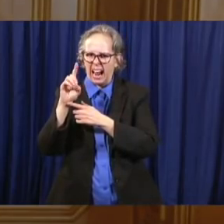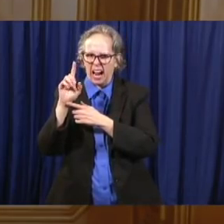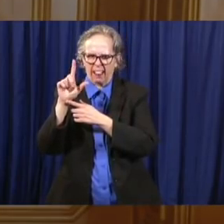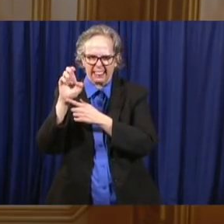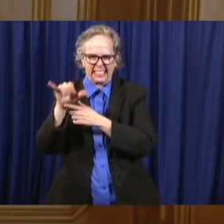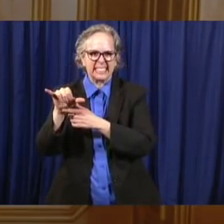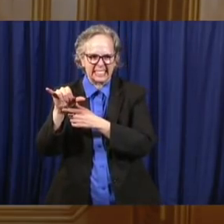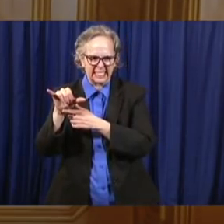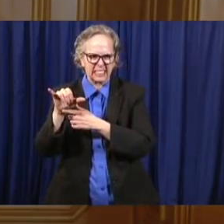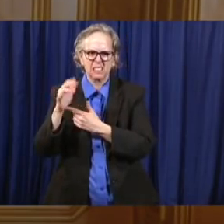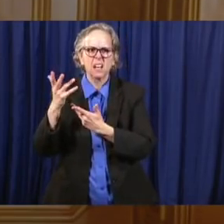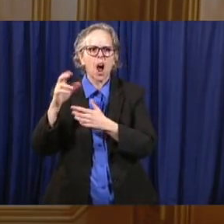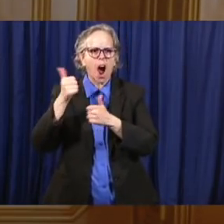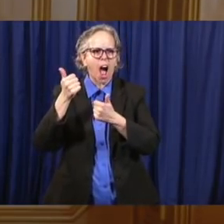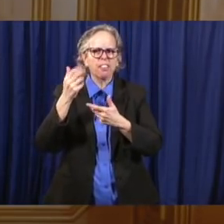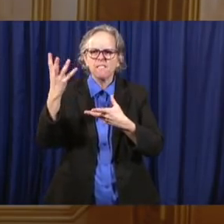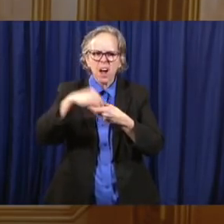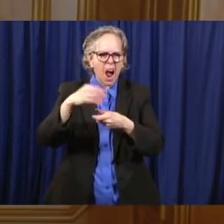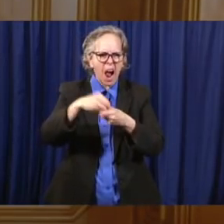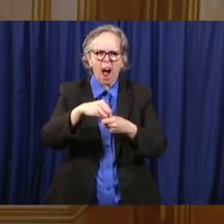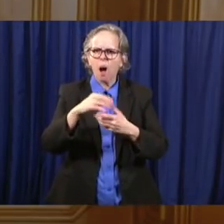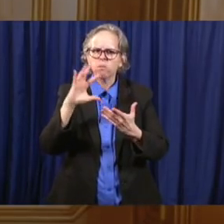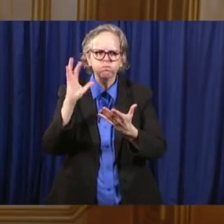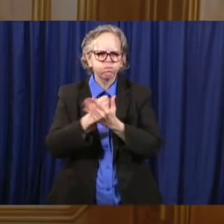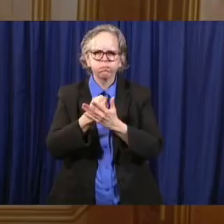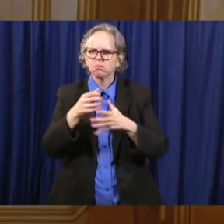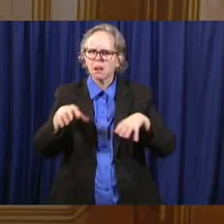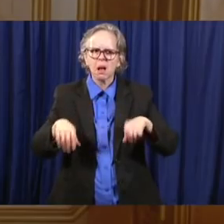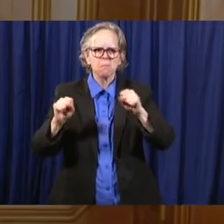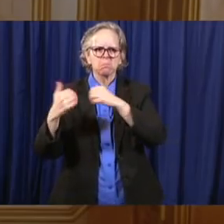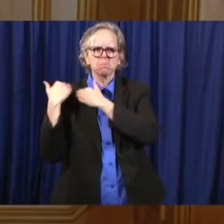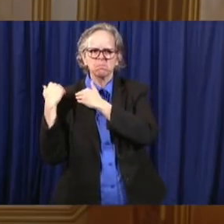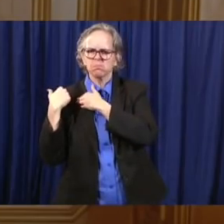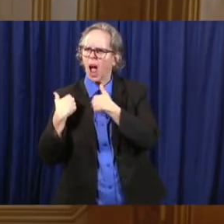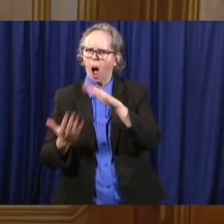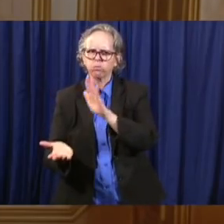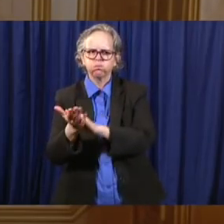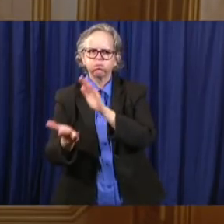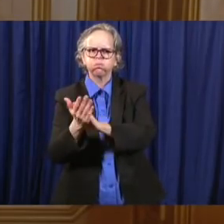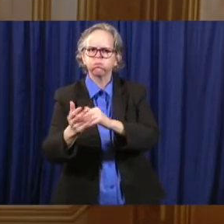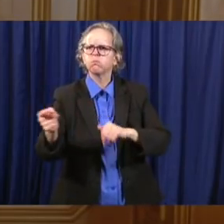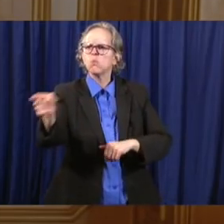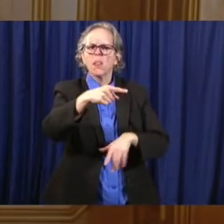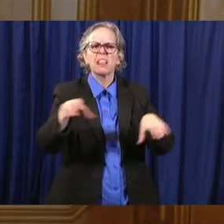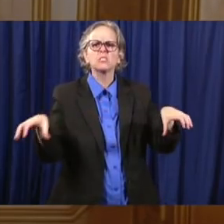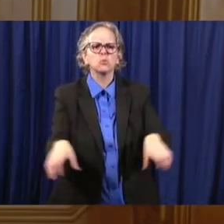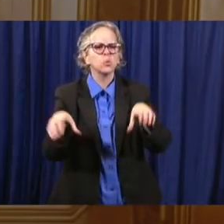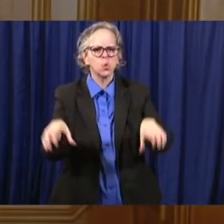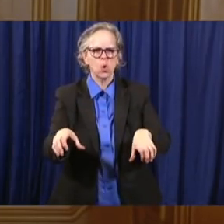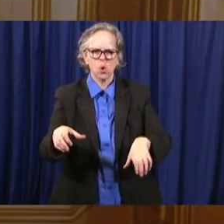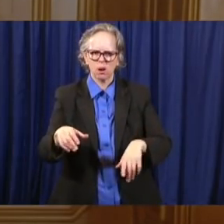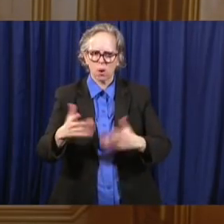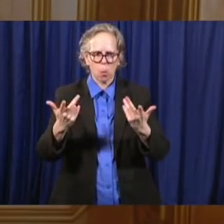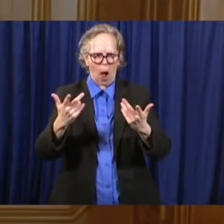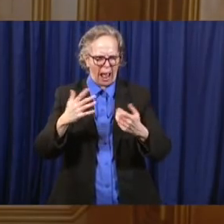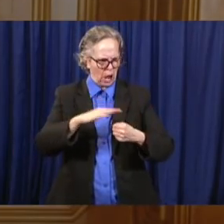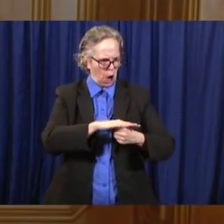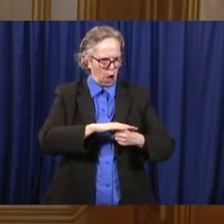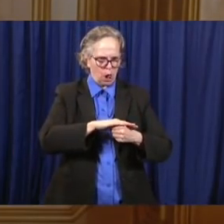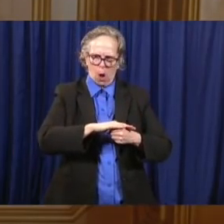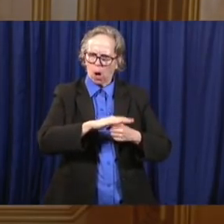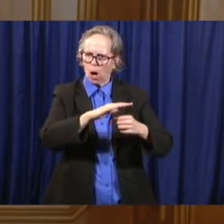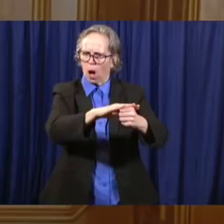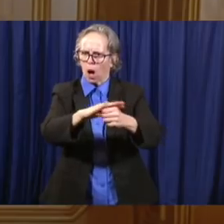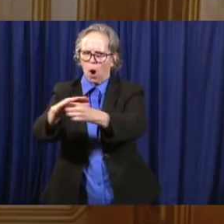with that. I applaud them for what they're doing. So we look to the local communities, we look to the